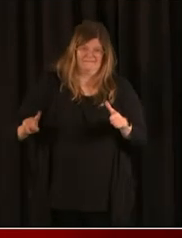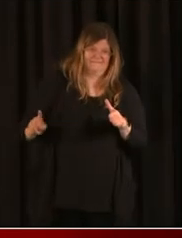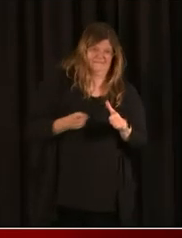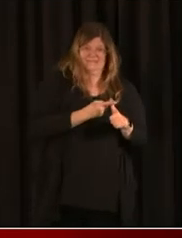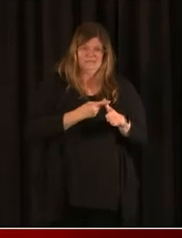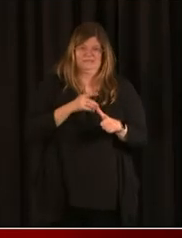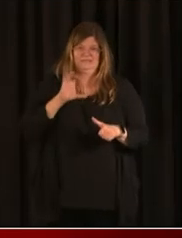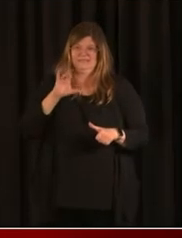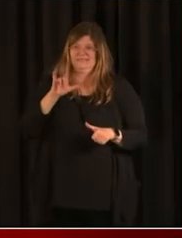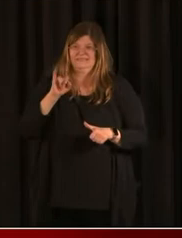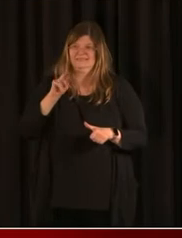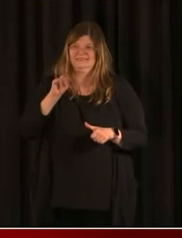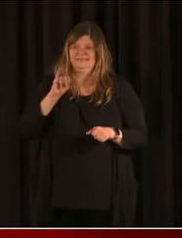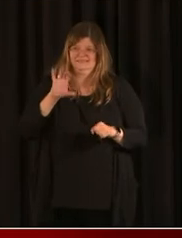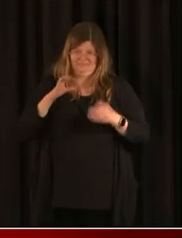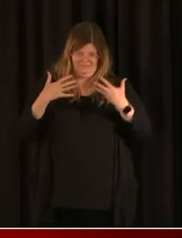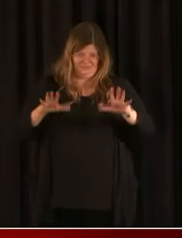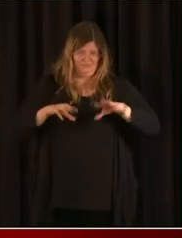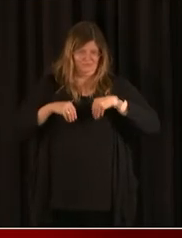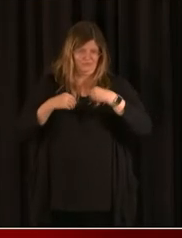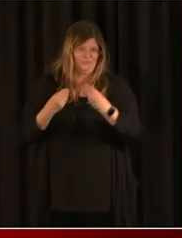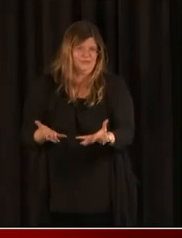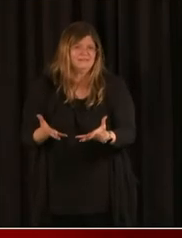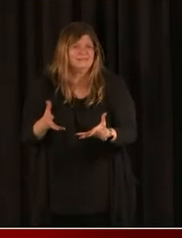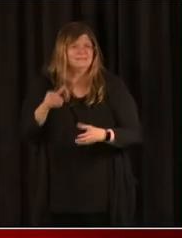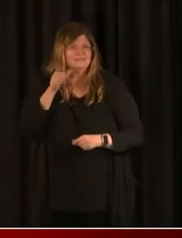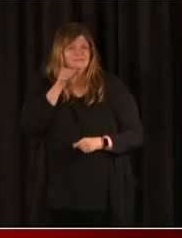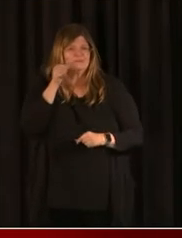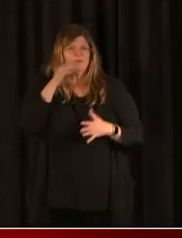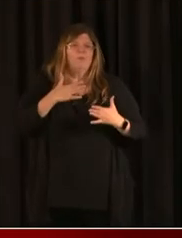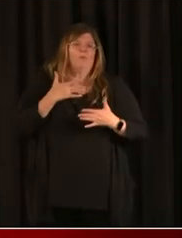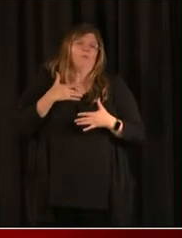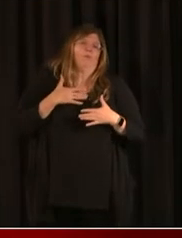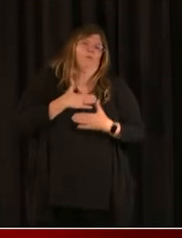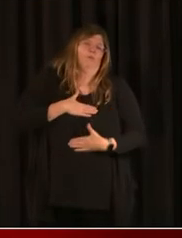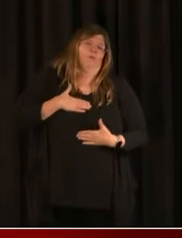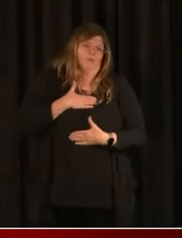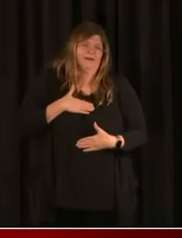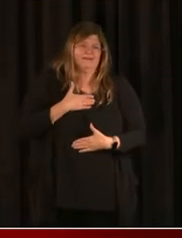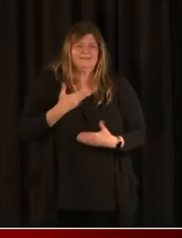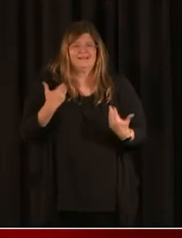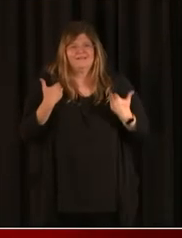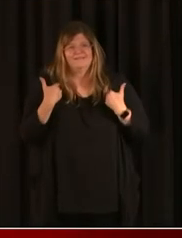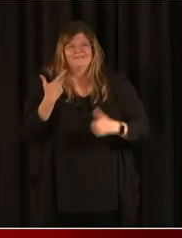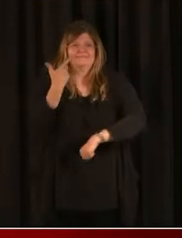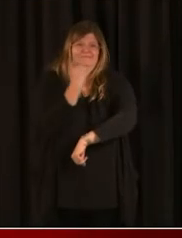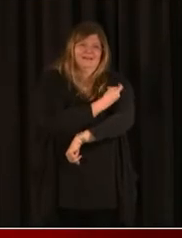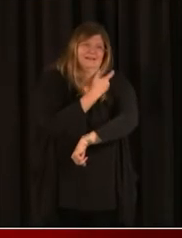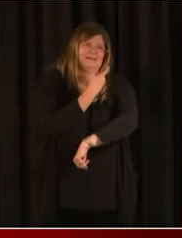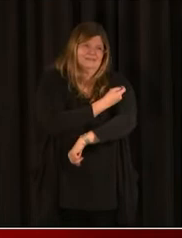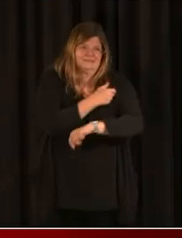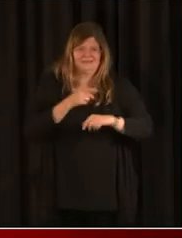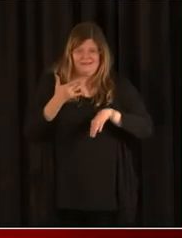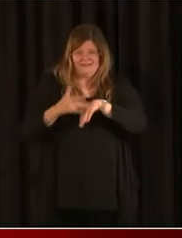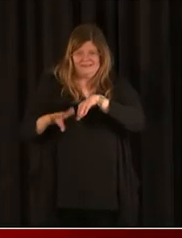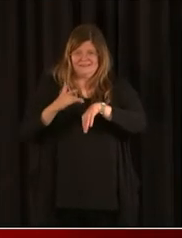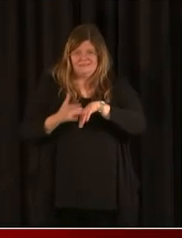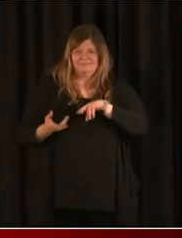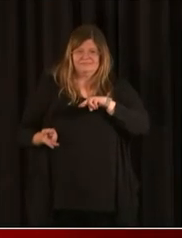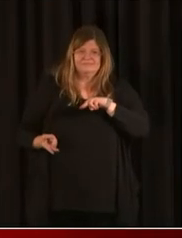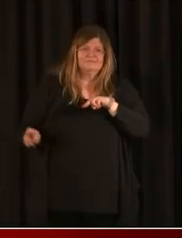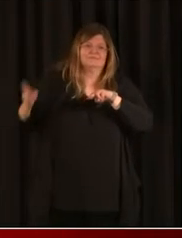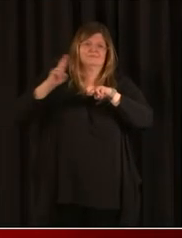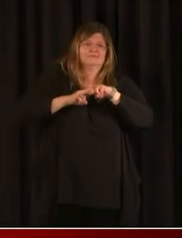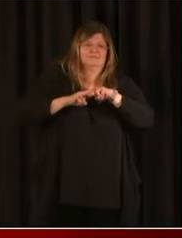evening, and it was just such a joy to see our staff there so excited about having that extra protection as